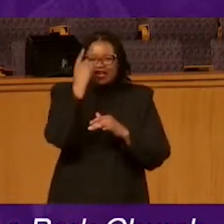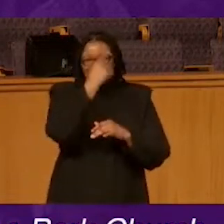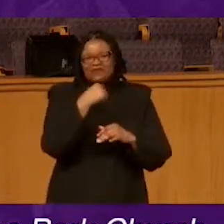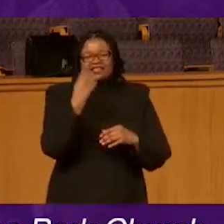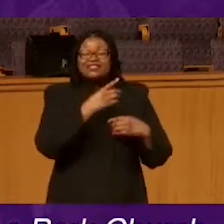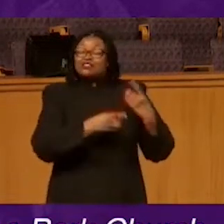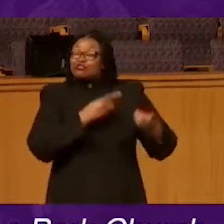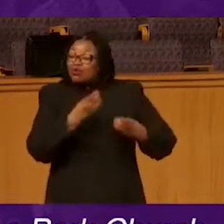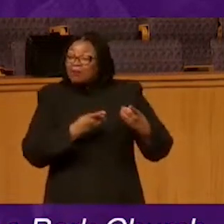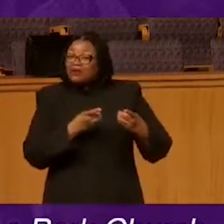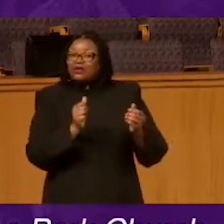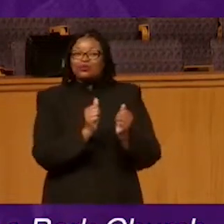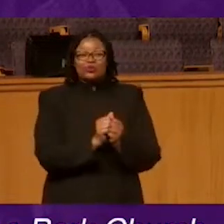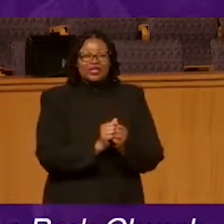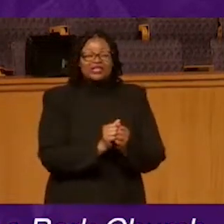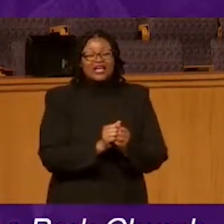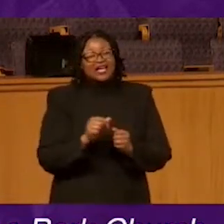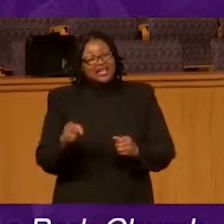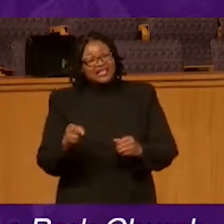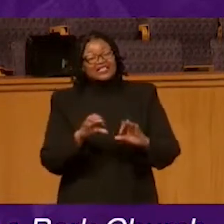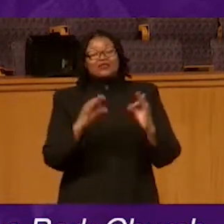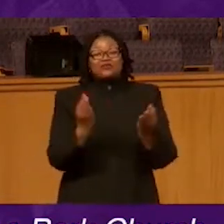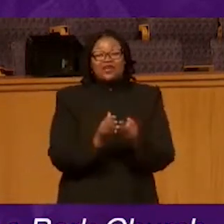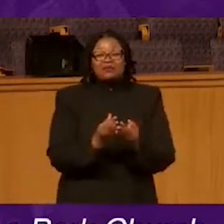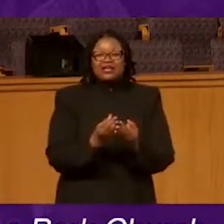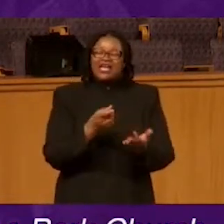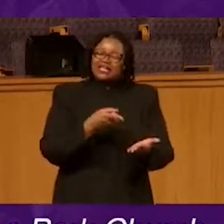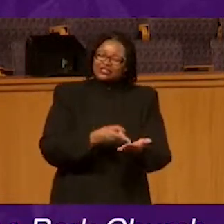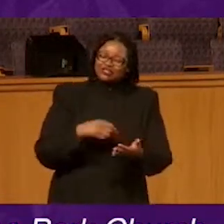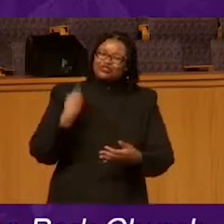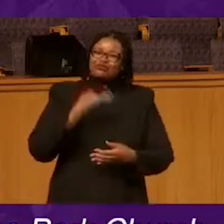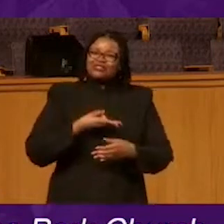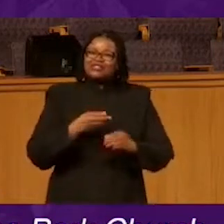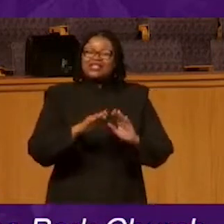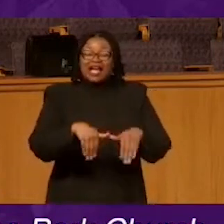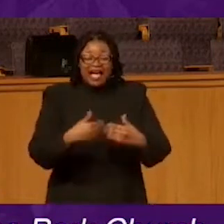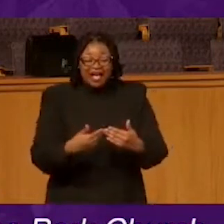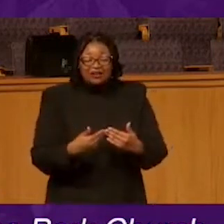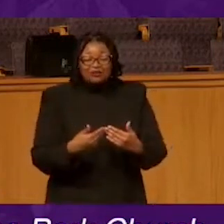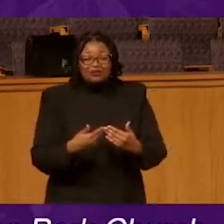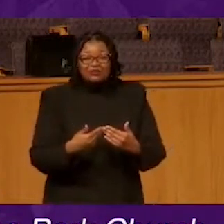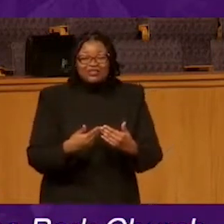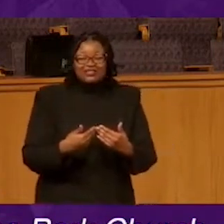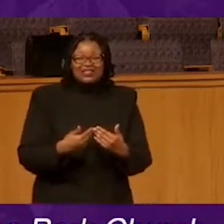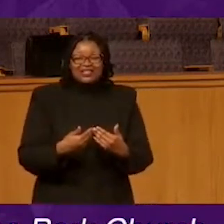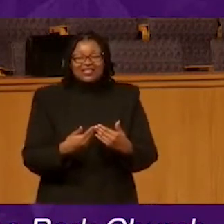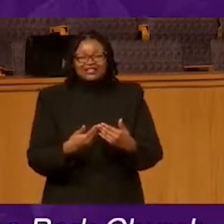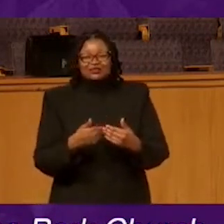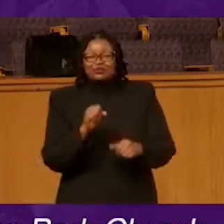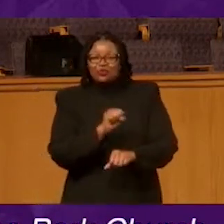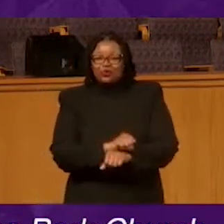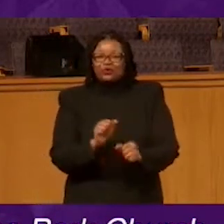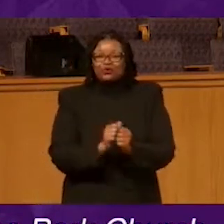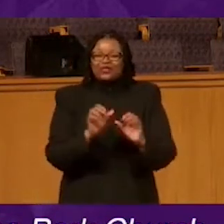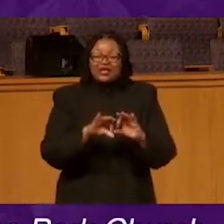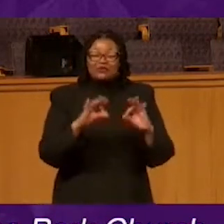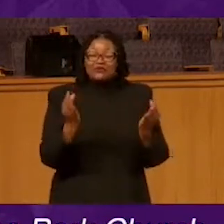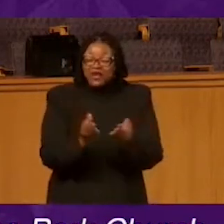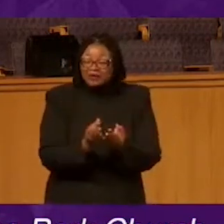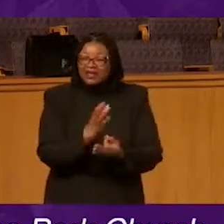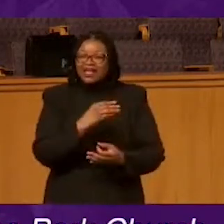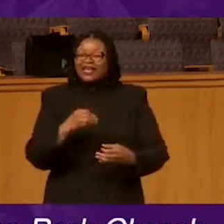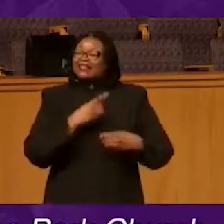family. Because he shows us how to handle family and the drama that comes with